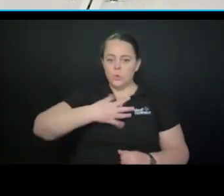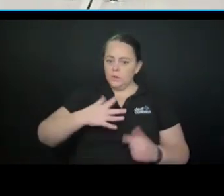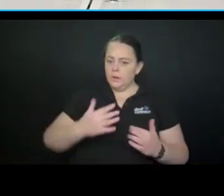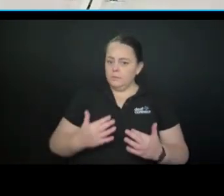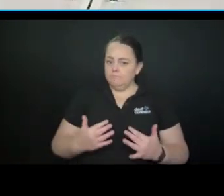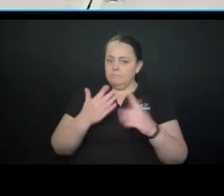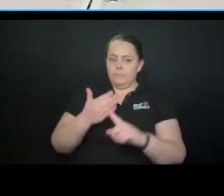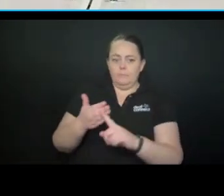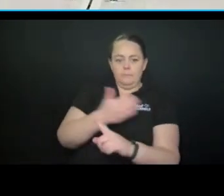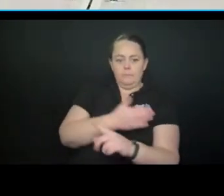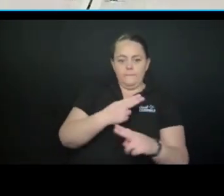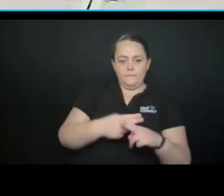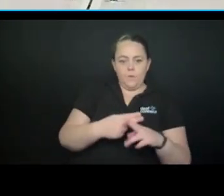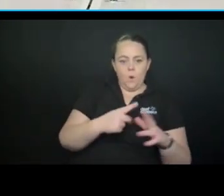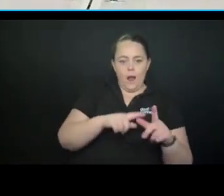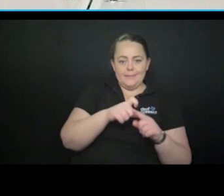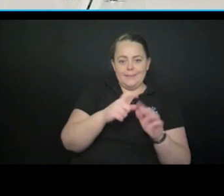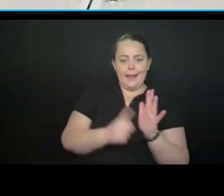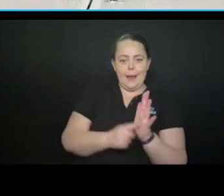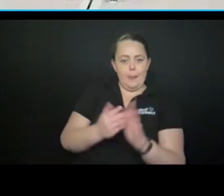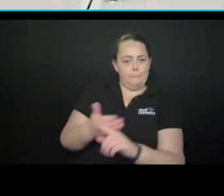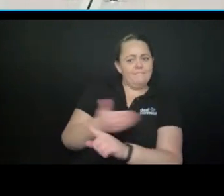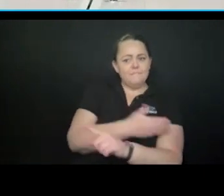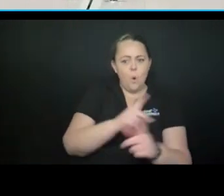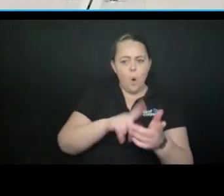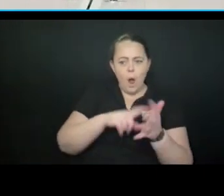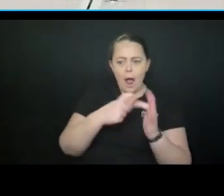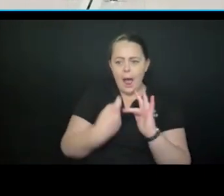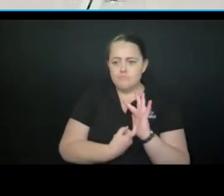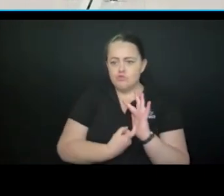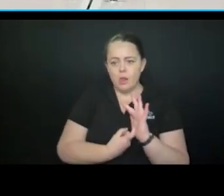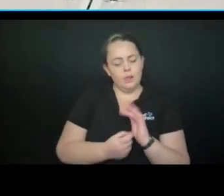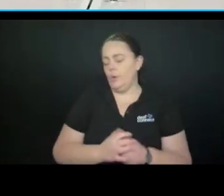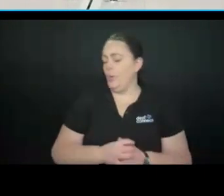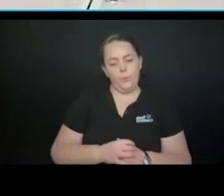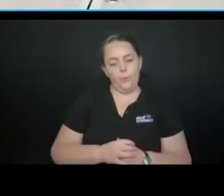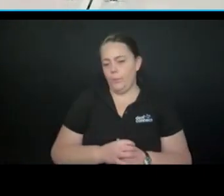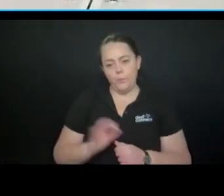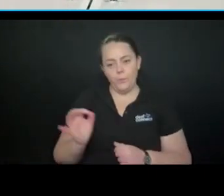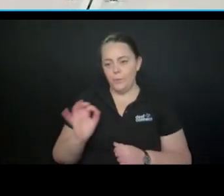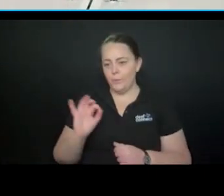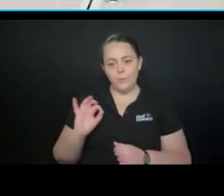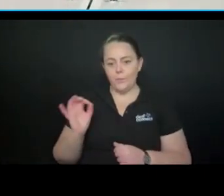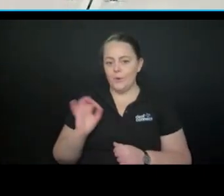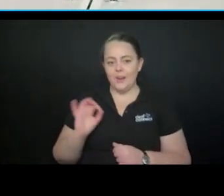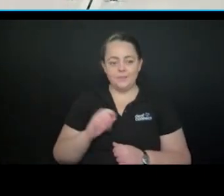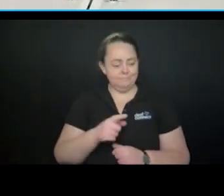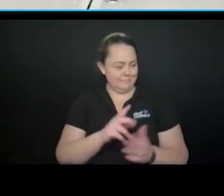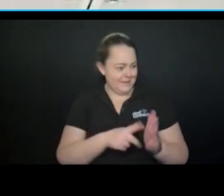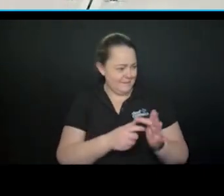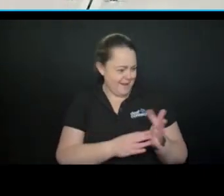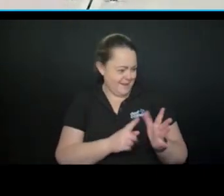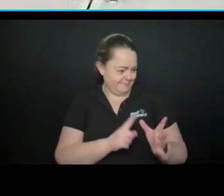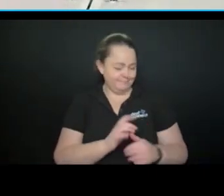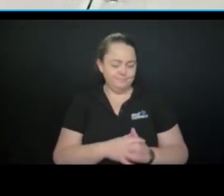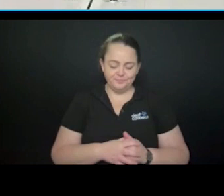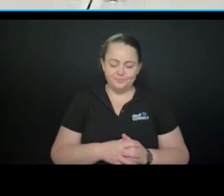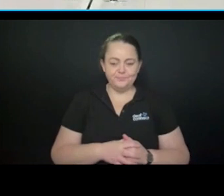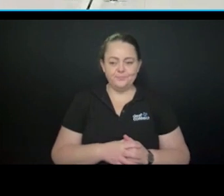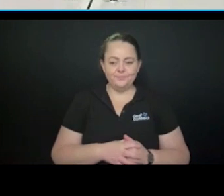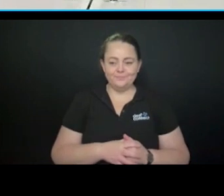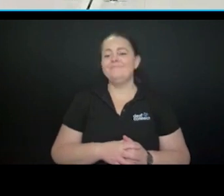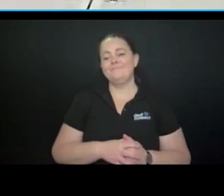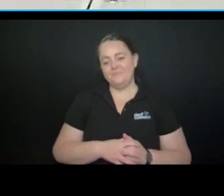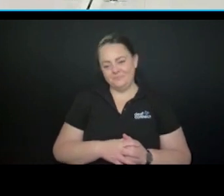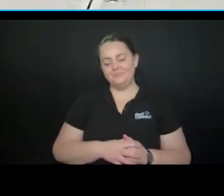prior to the 1st of April 2023. And again, I might jump to you, Emma. So